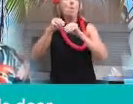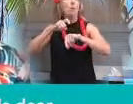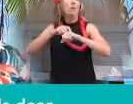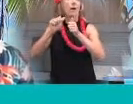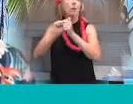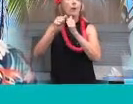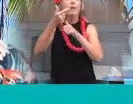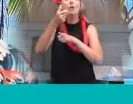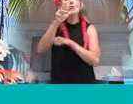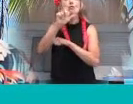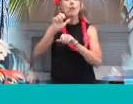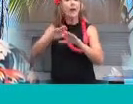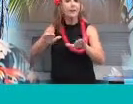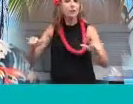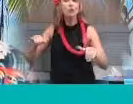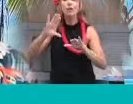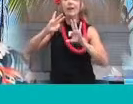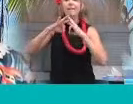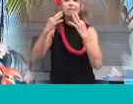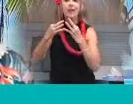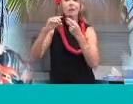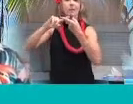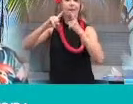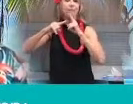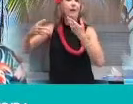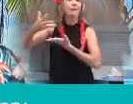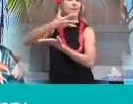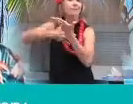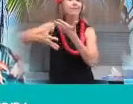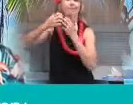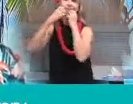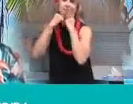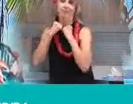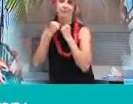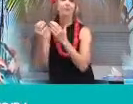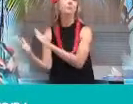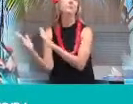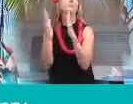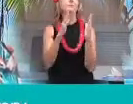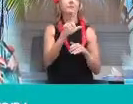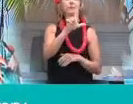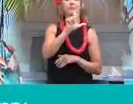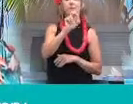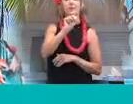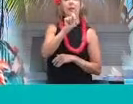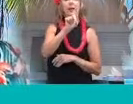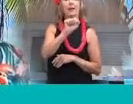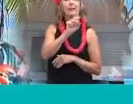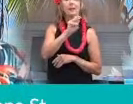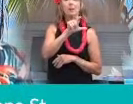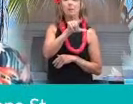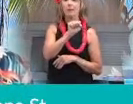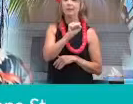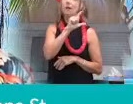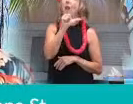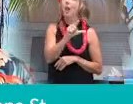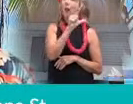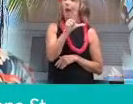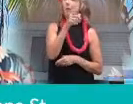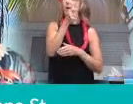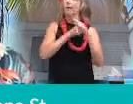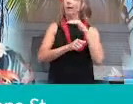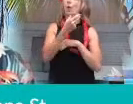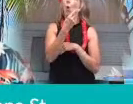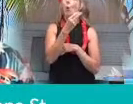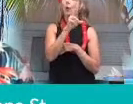dear. Congratulations. Next, we have Linda Mills, library technician at Holy